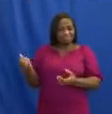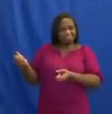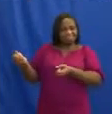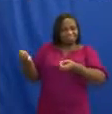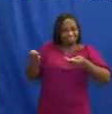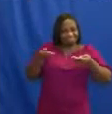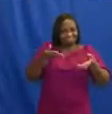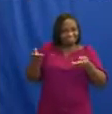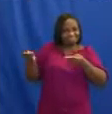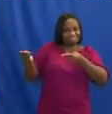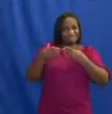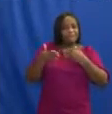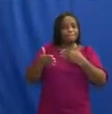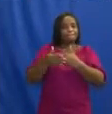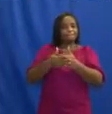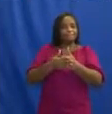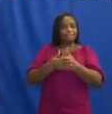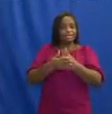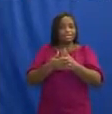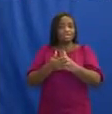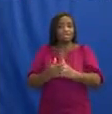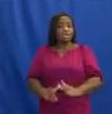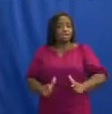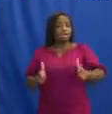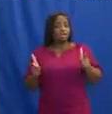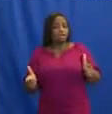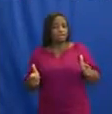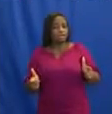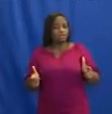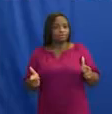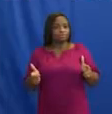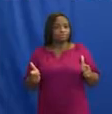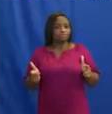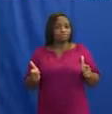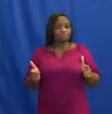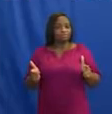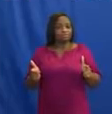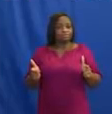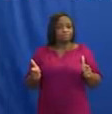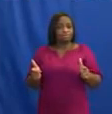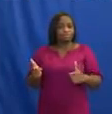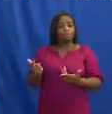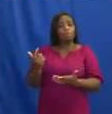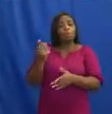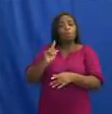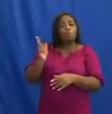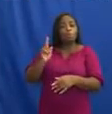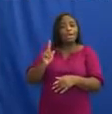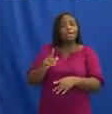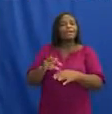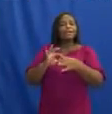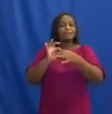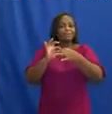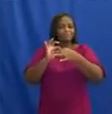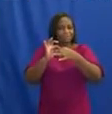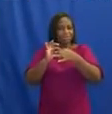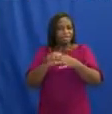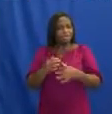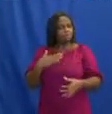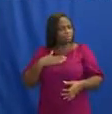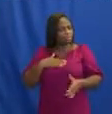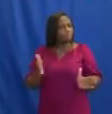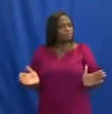restoring livelihoods and the national economy to the robust level it belongs. I